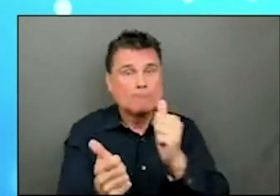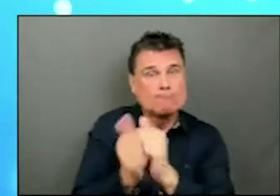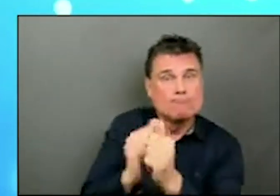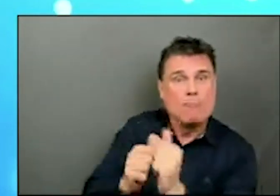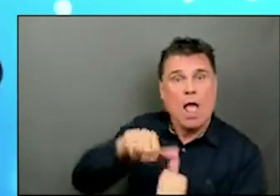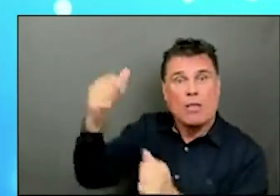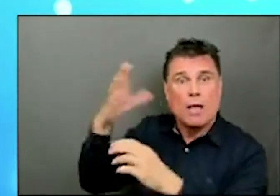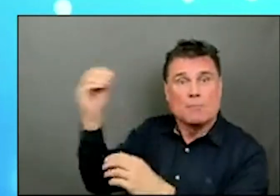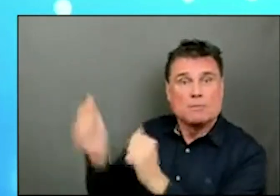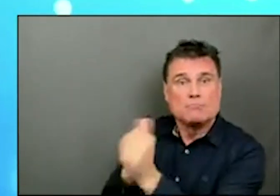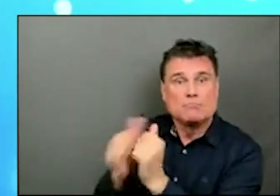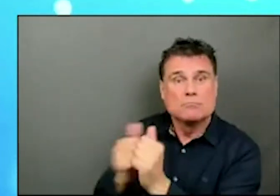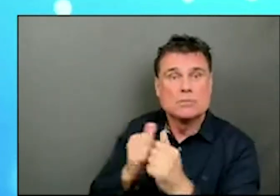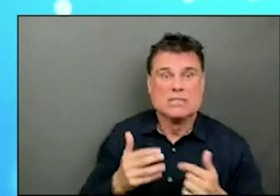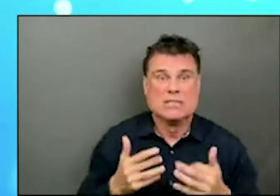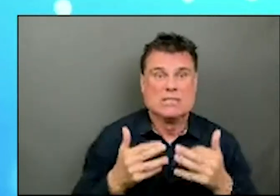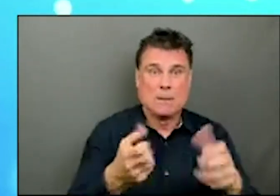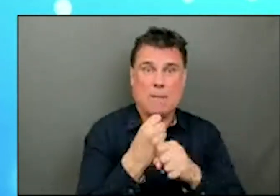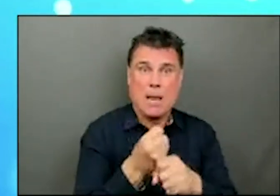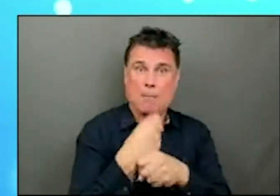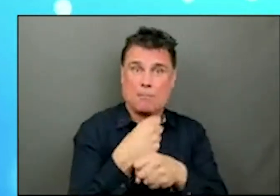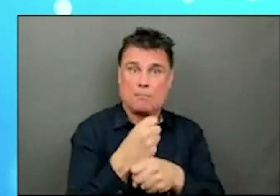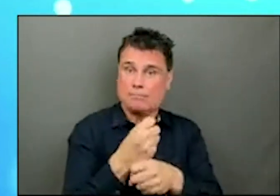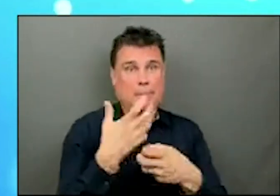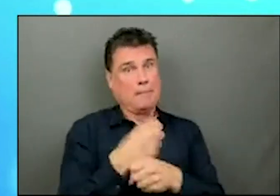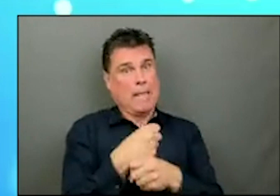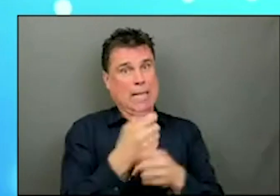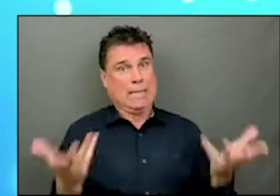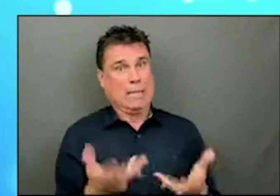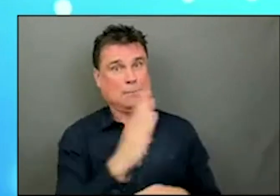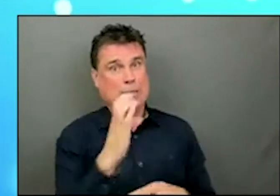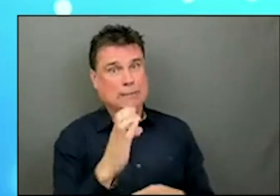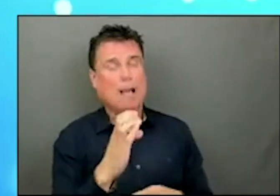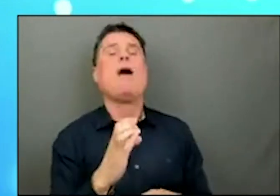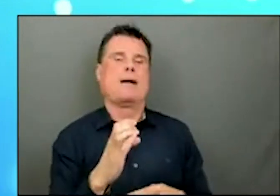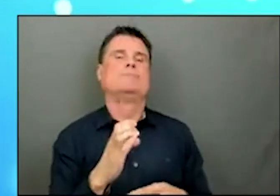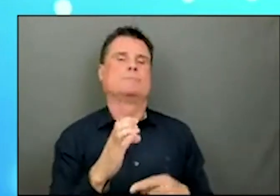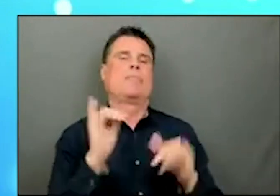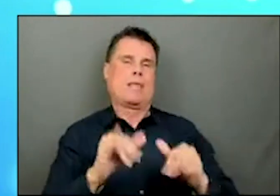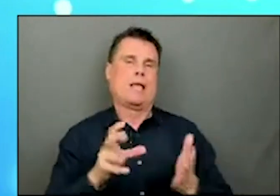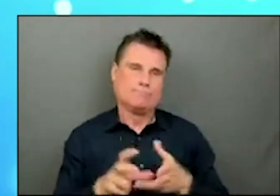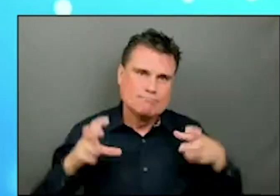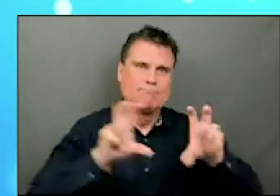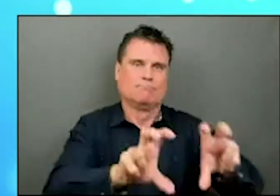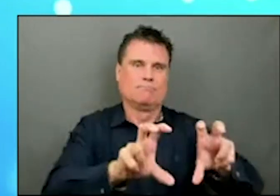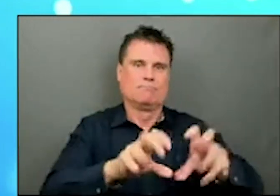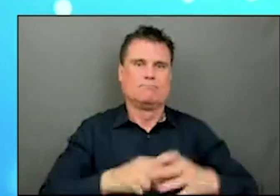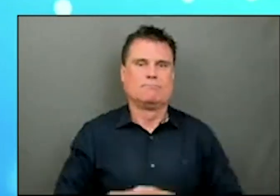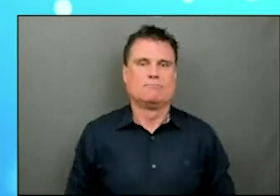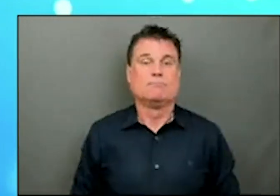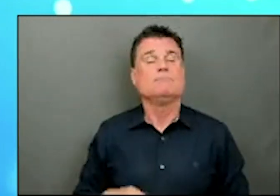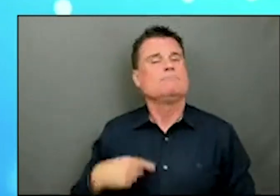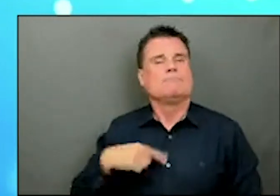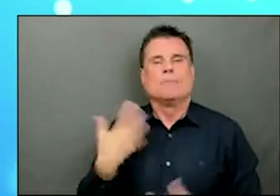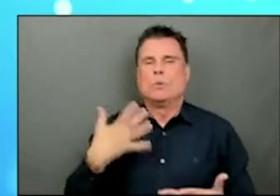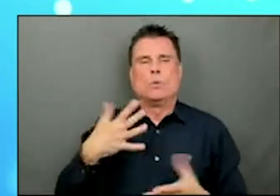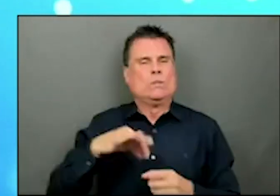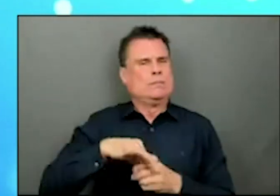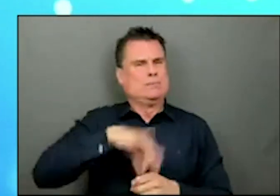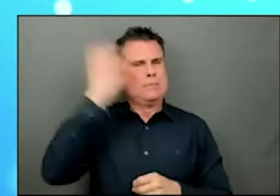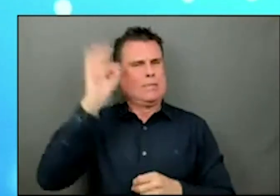to the world to be truly successful. I have little doubt that the spirit of collaboration with common purpose at